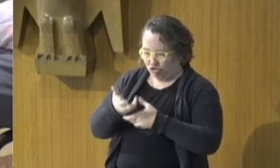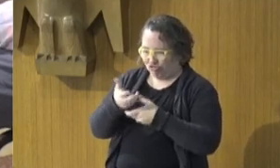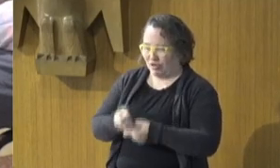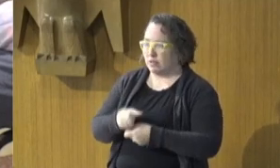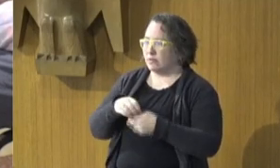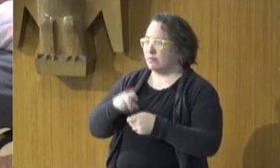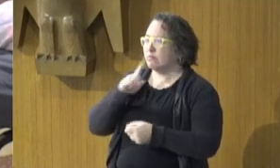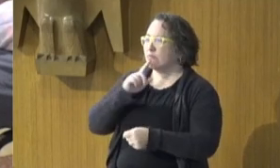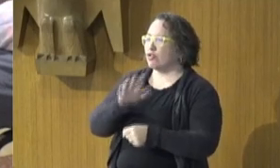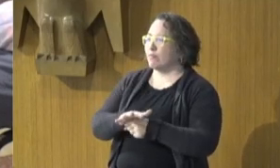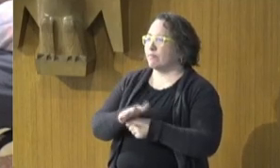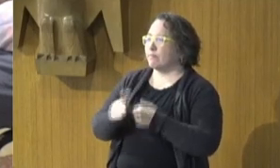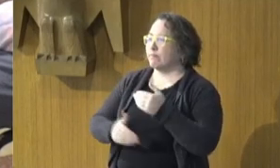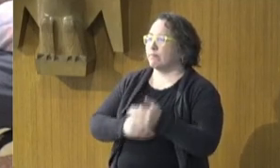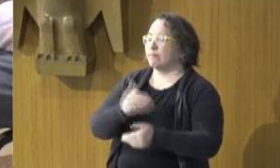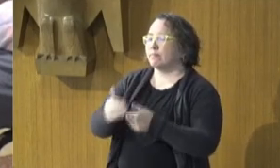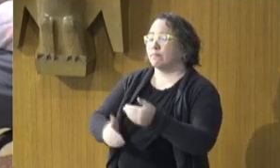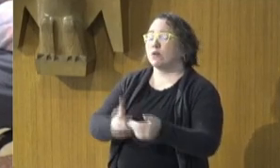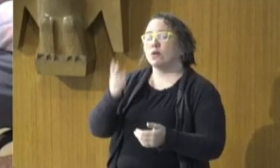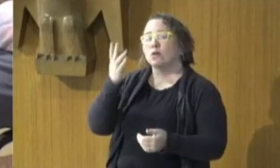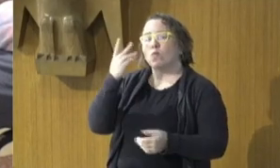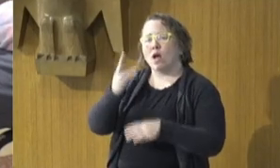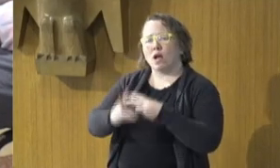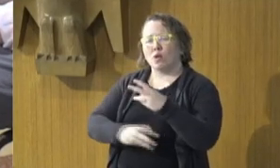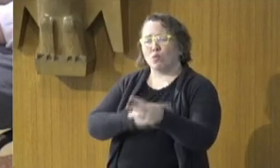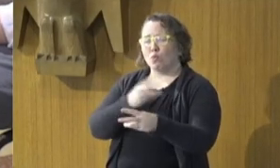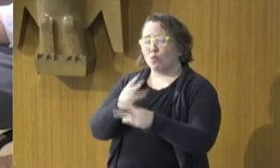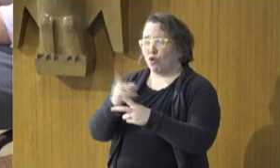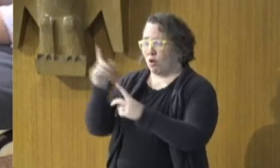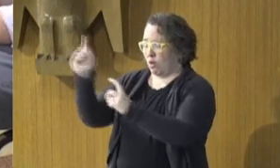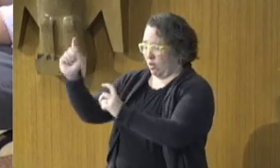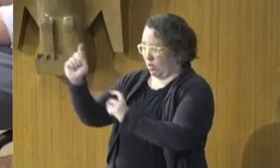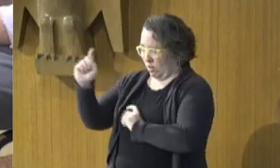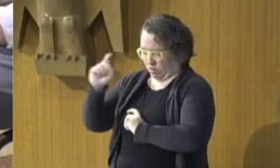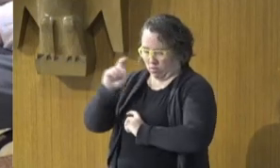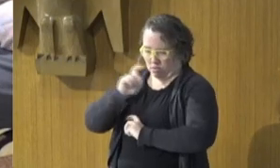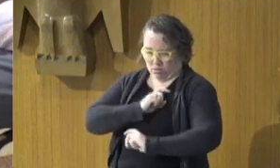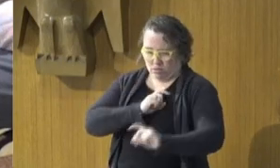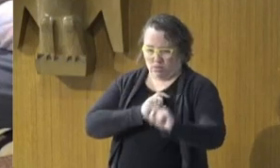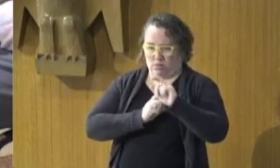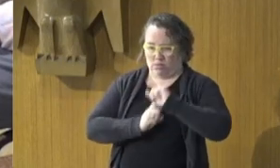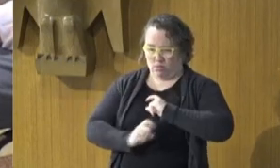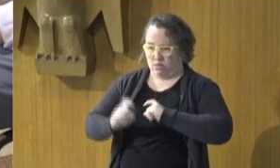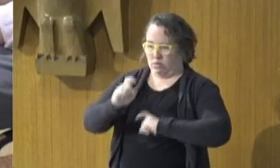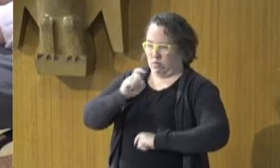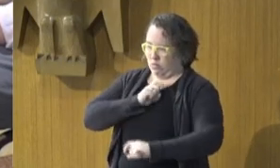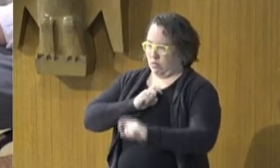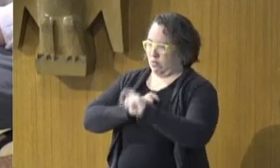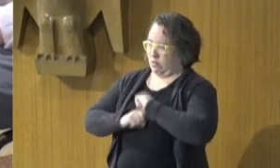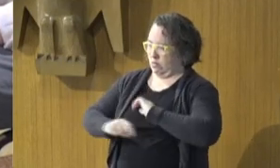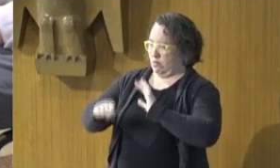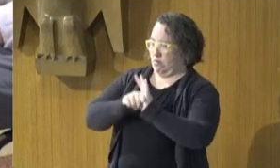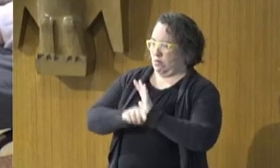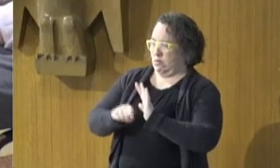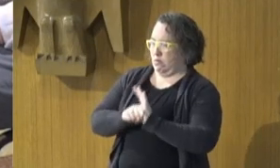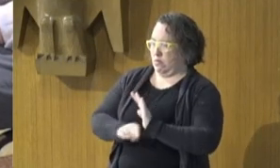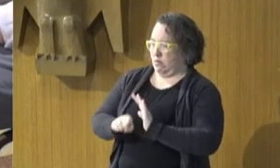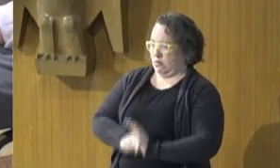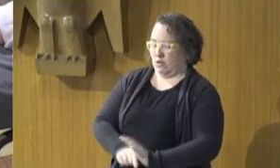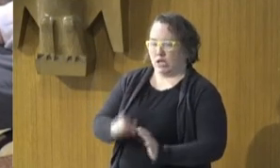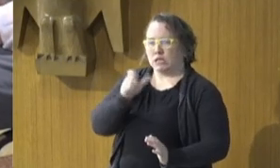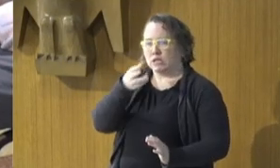promise, because the world does give us so much to disbelieve the promise, to say, like, God's not there for me